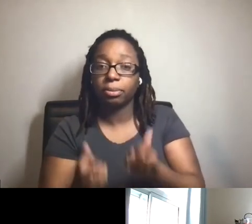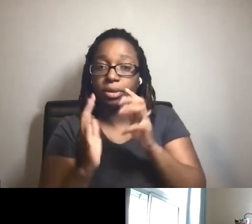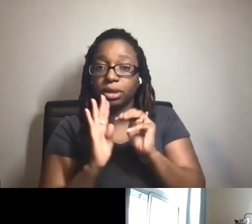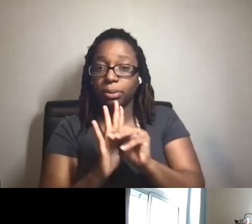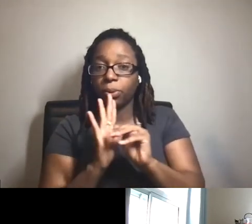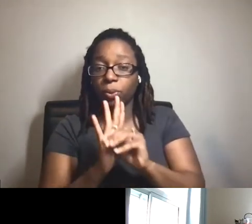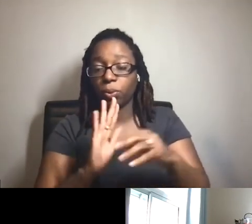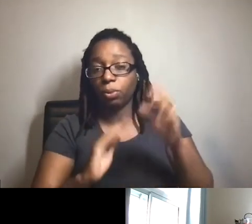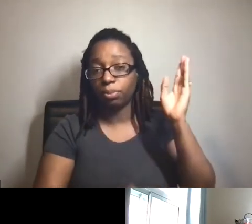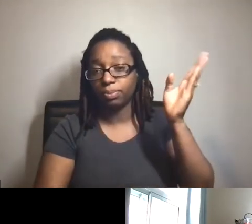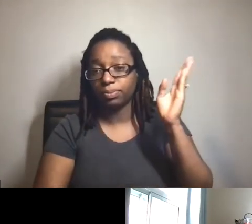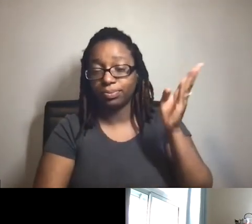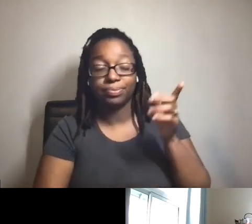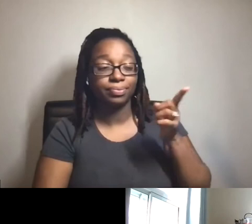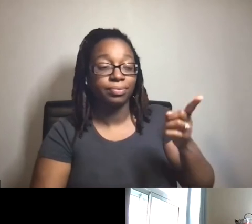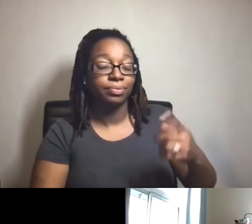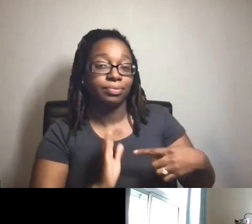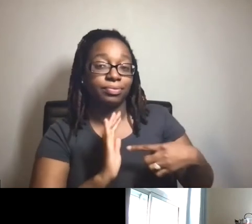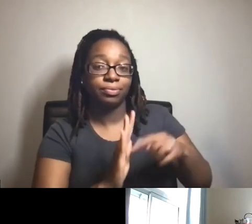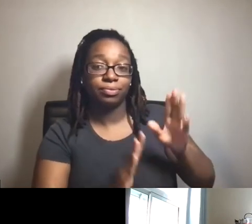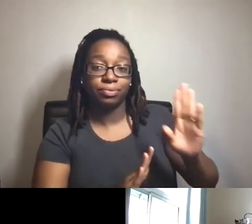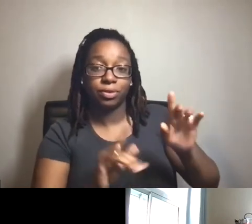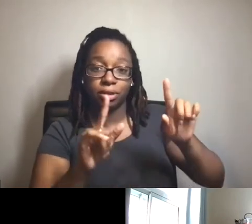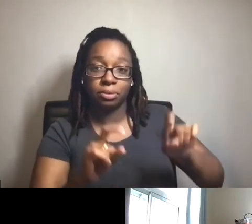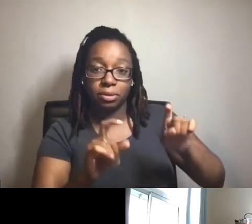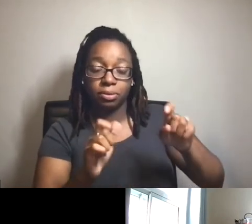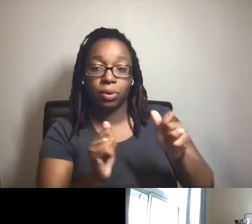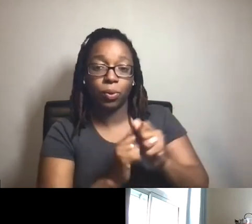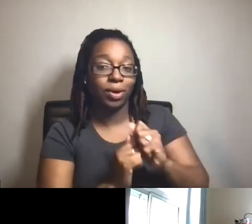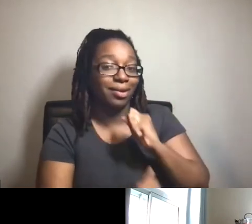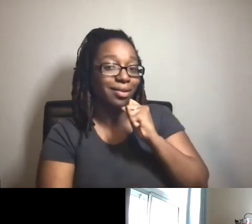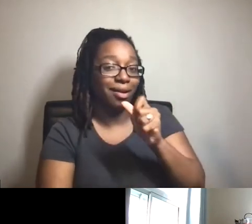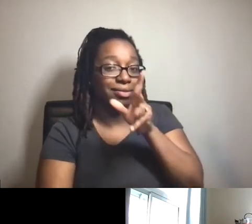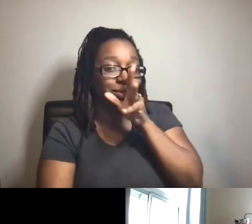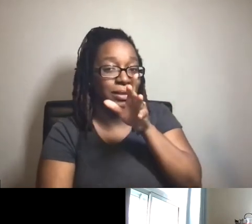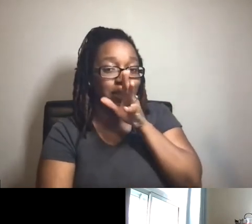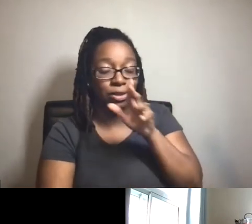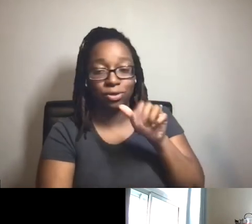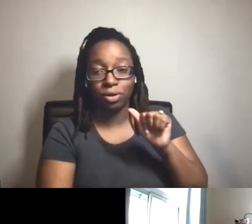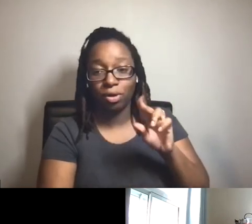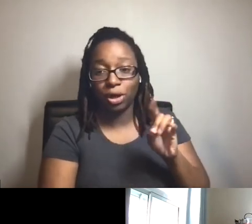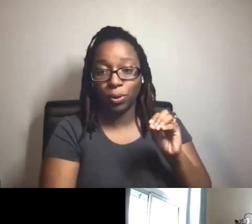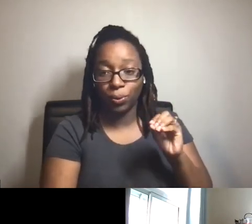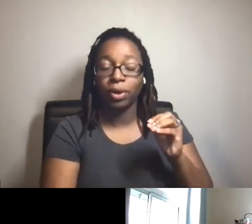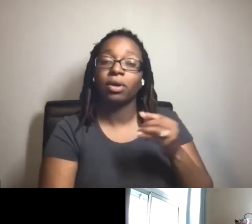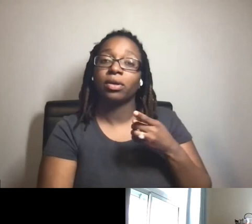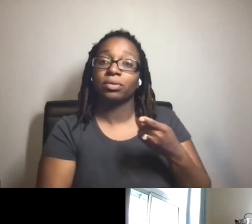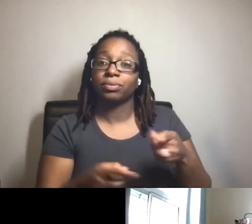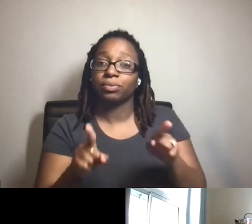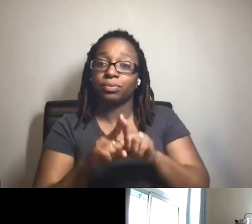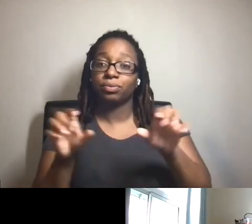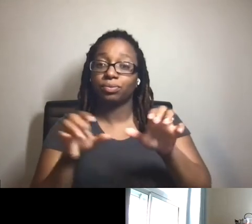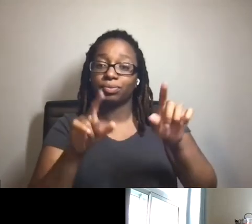So you show us that you're experimenting with non-speech audio. Are you also doing experiments with